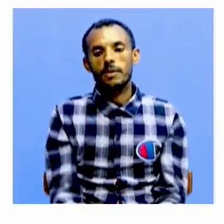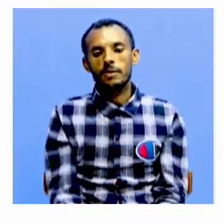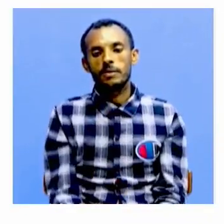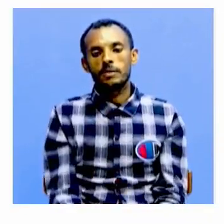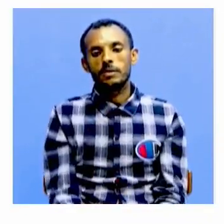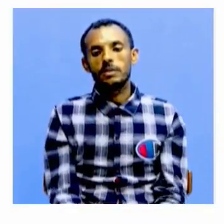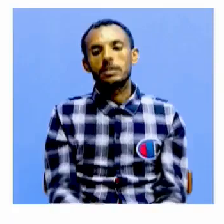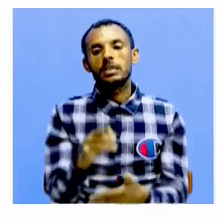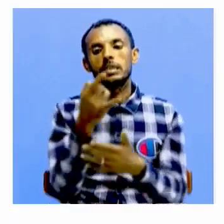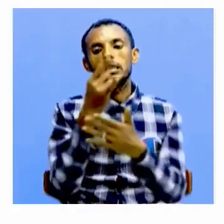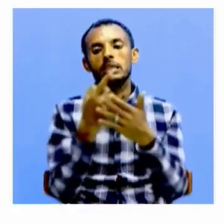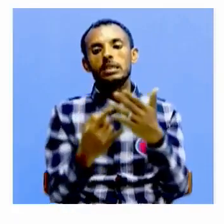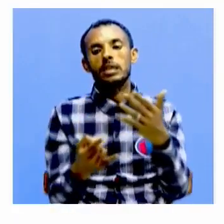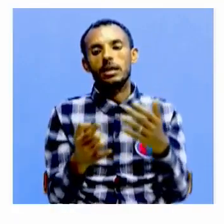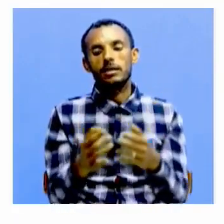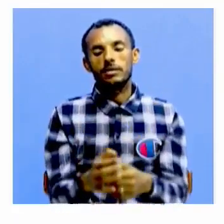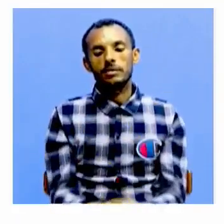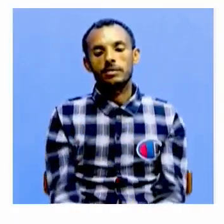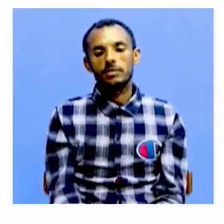details.